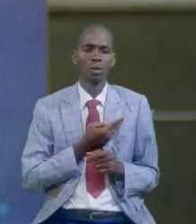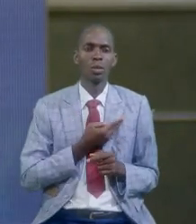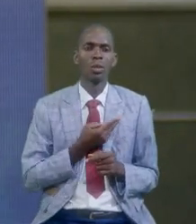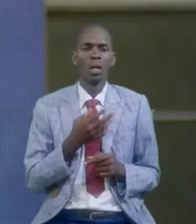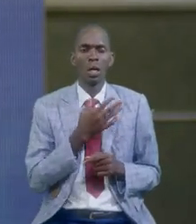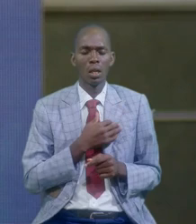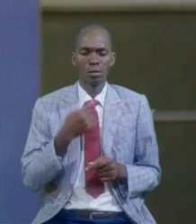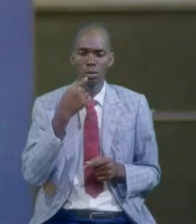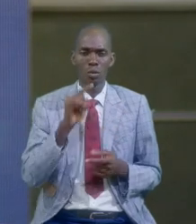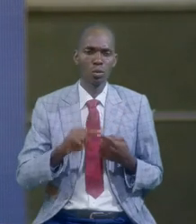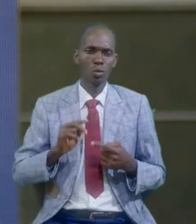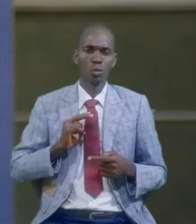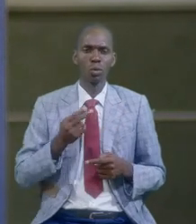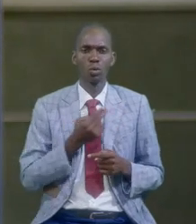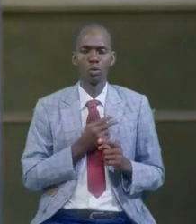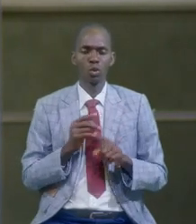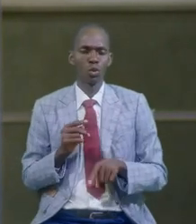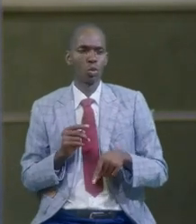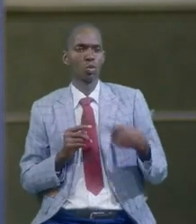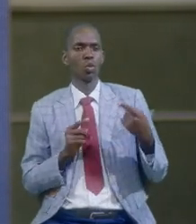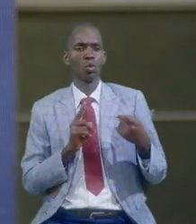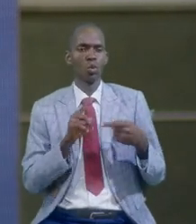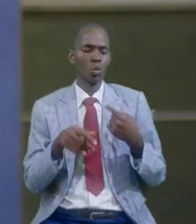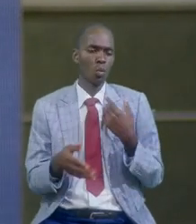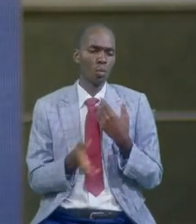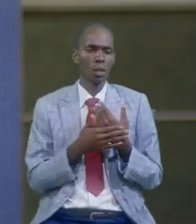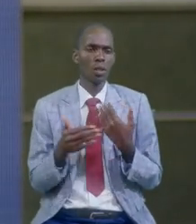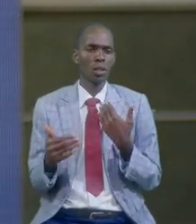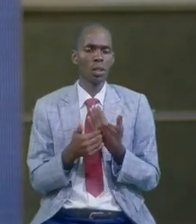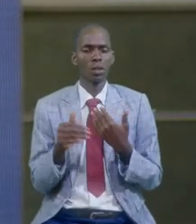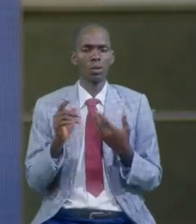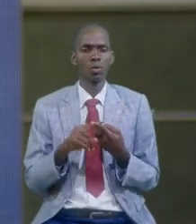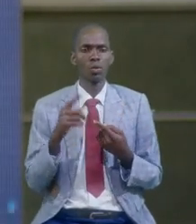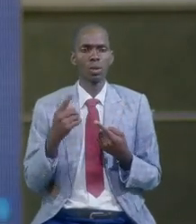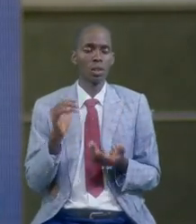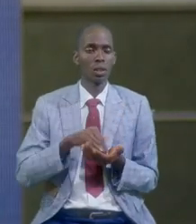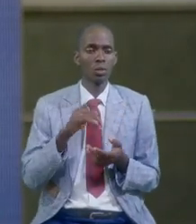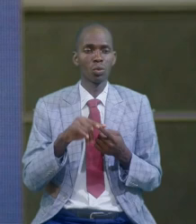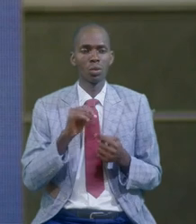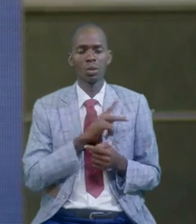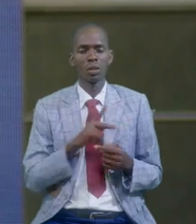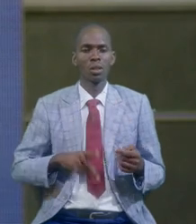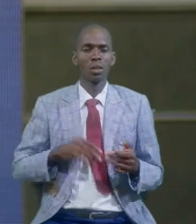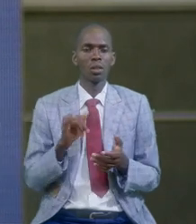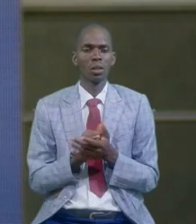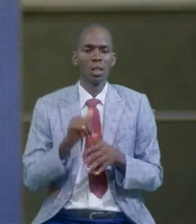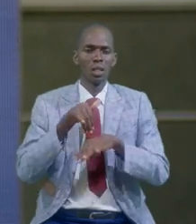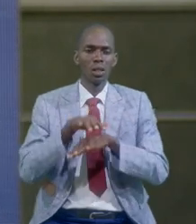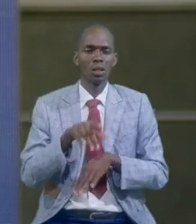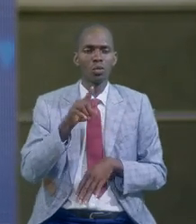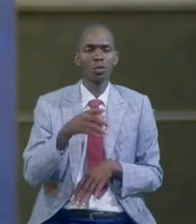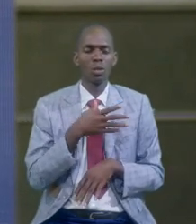said unto us, go, turn again unto the king that sent you, and